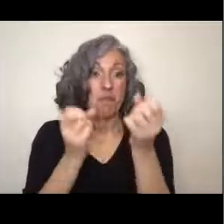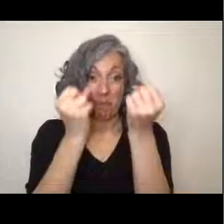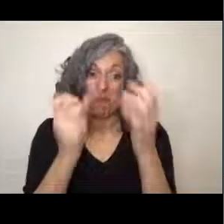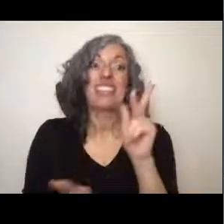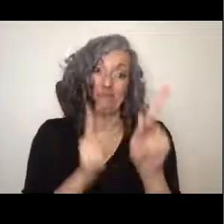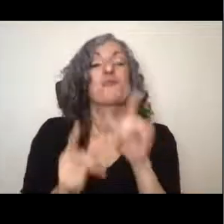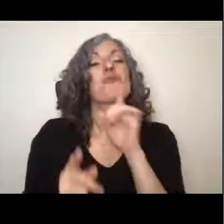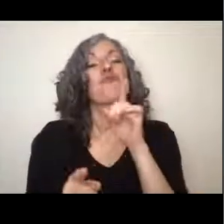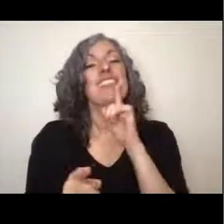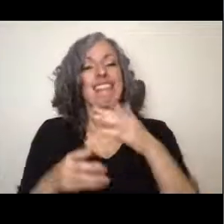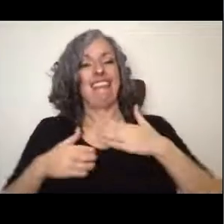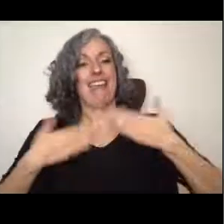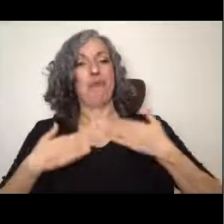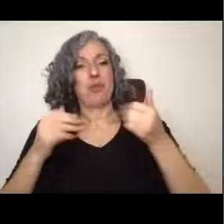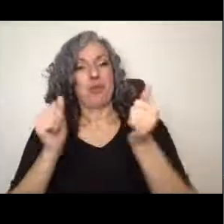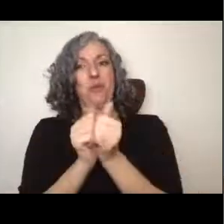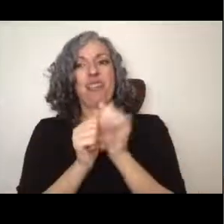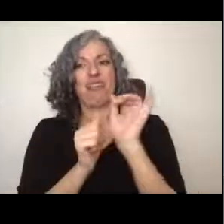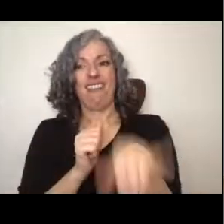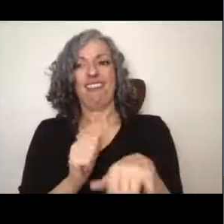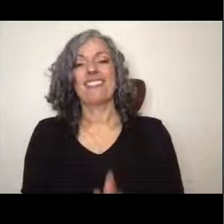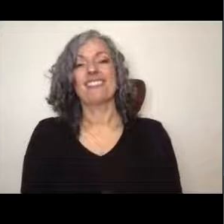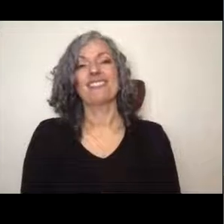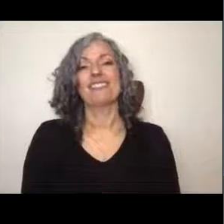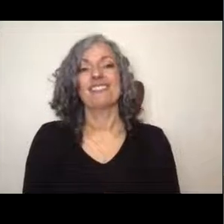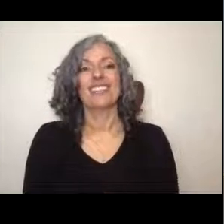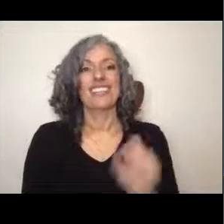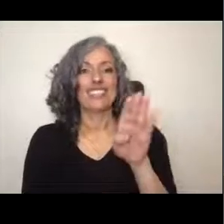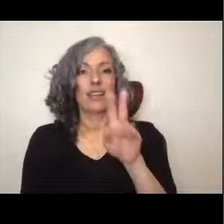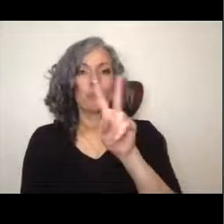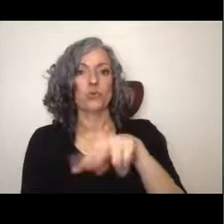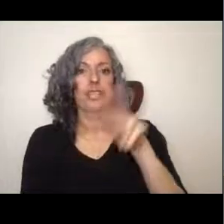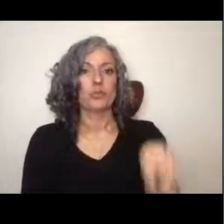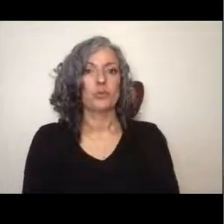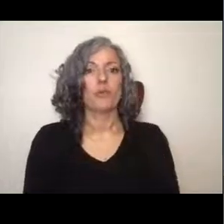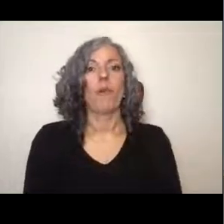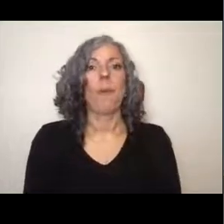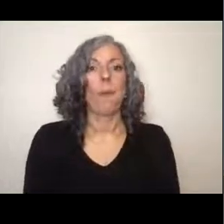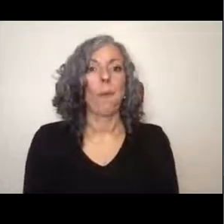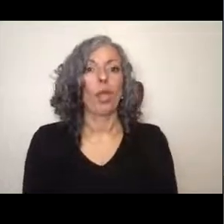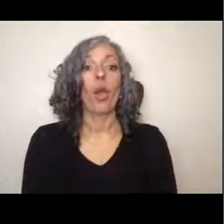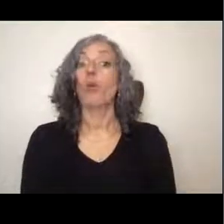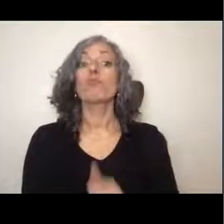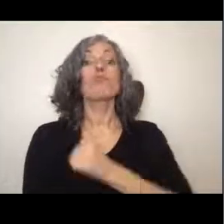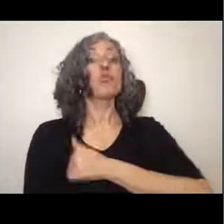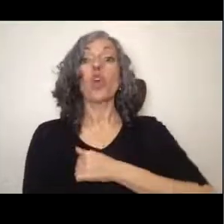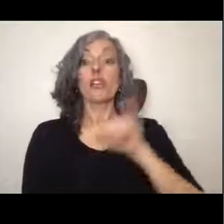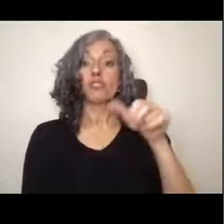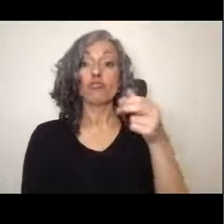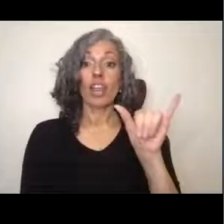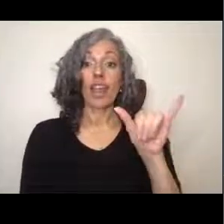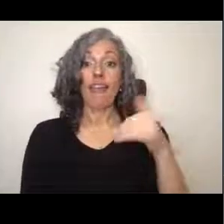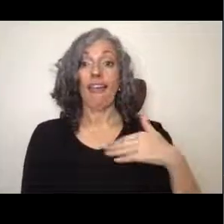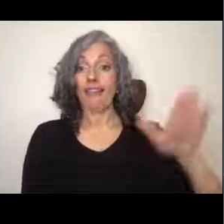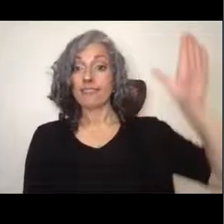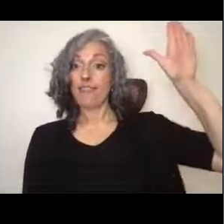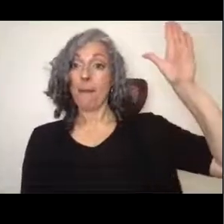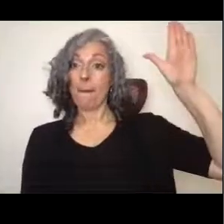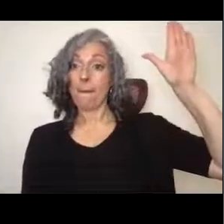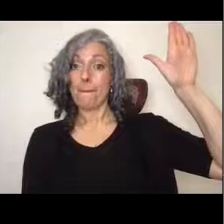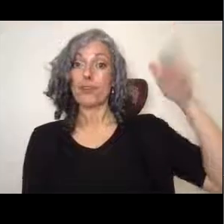Thank you. Tab 22. Bridget. Commissioner Bradshaw. Oh, I'm sorry. Yes, Commissioner Bradshaw,